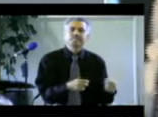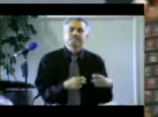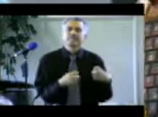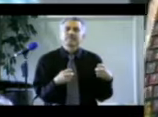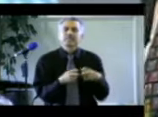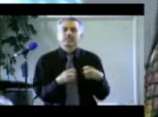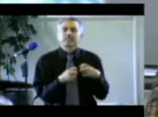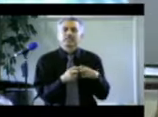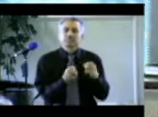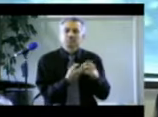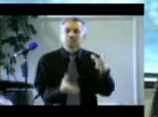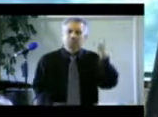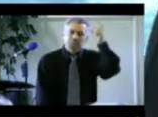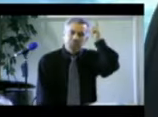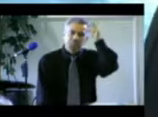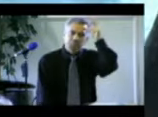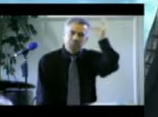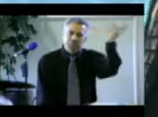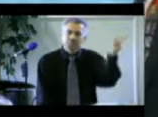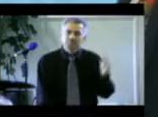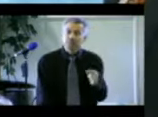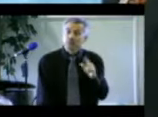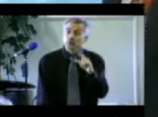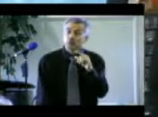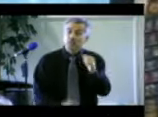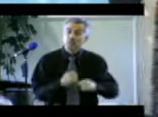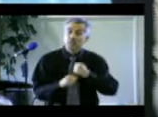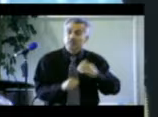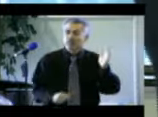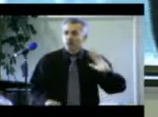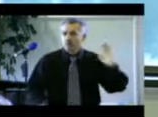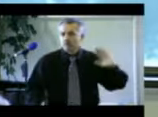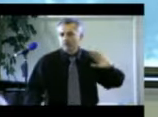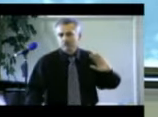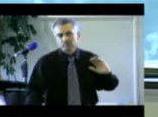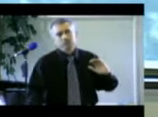But about 20 years ago,